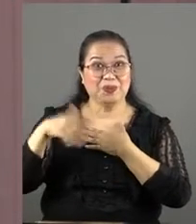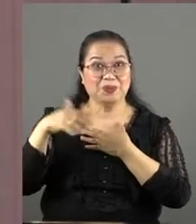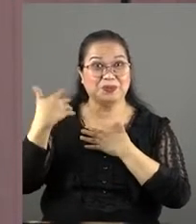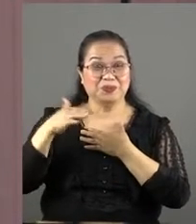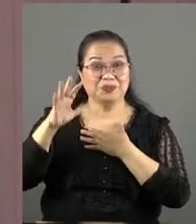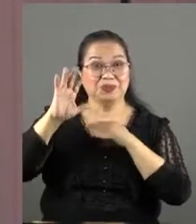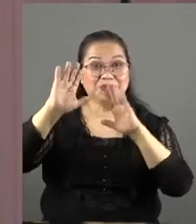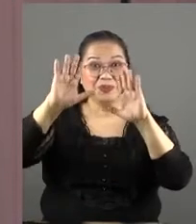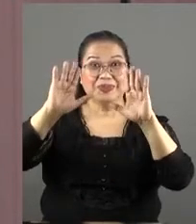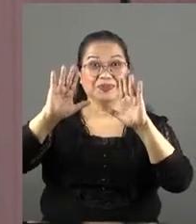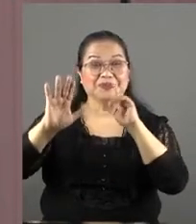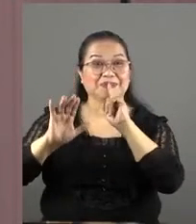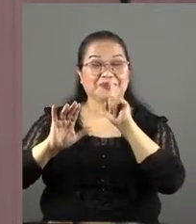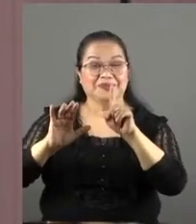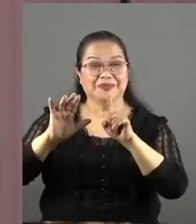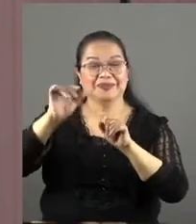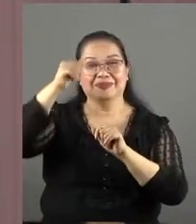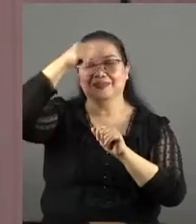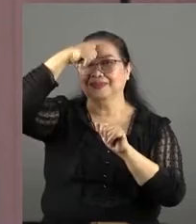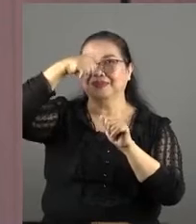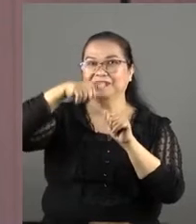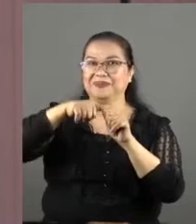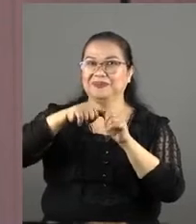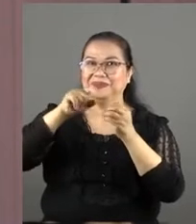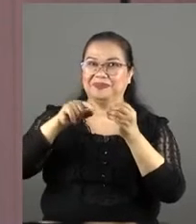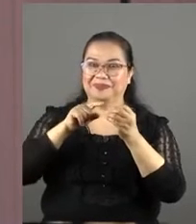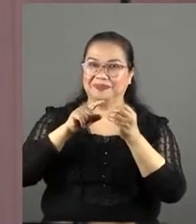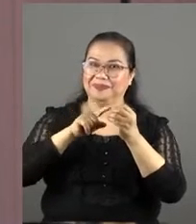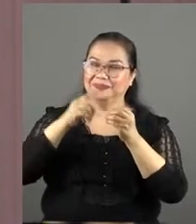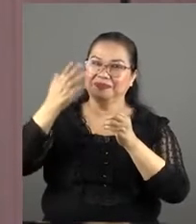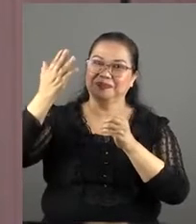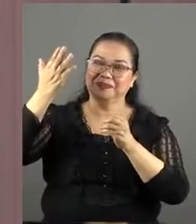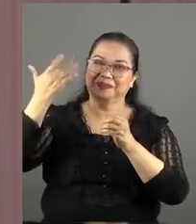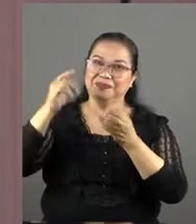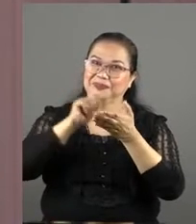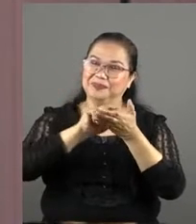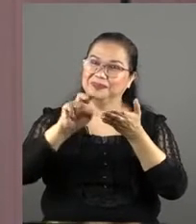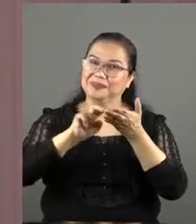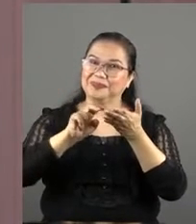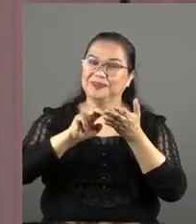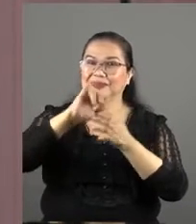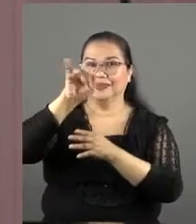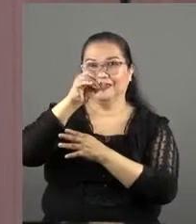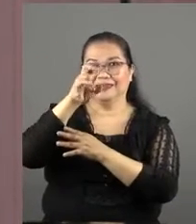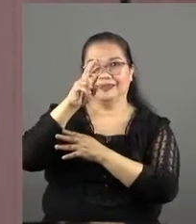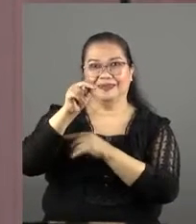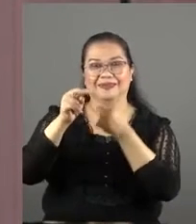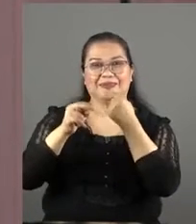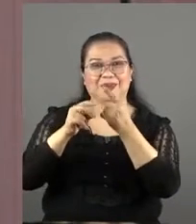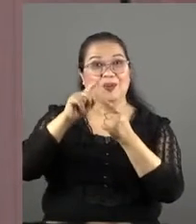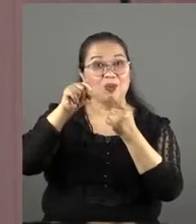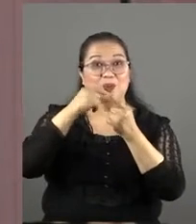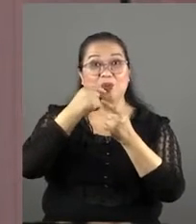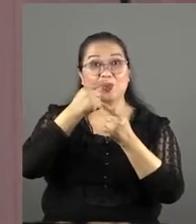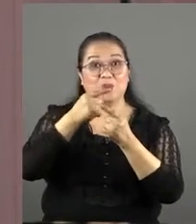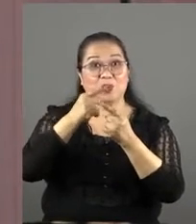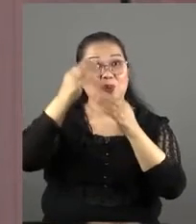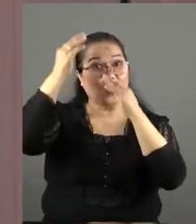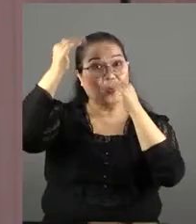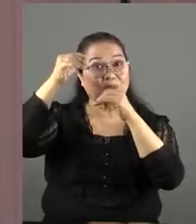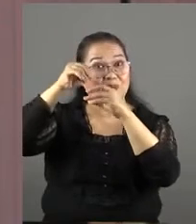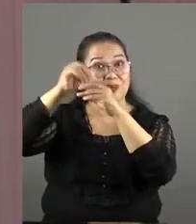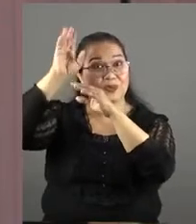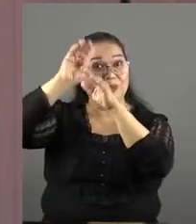So wonderful. It reminds me of a passage in John that says, whoever has this hope in